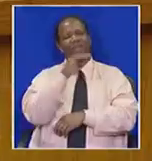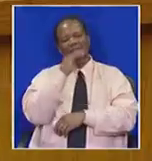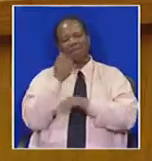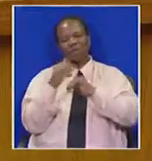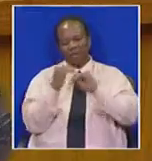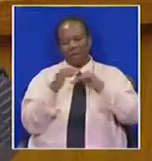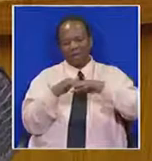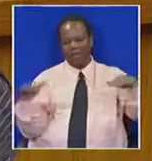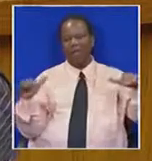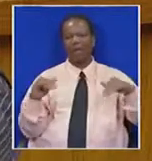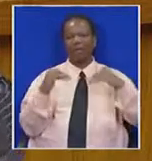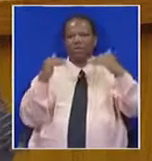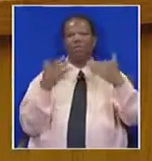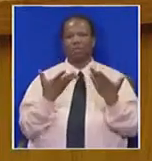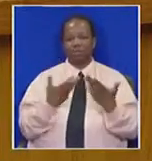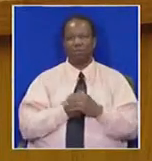let me proceed.